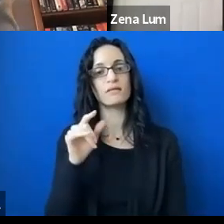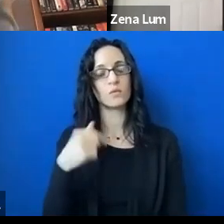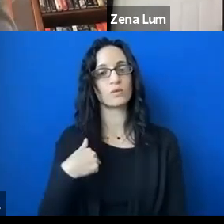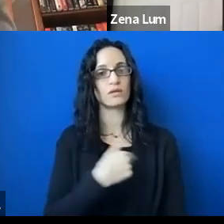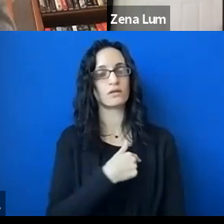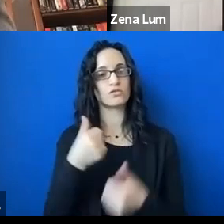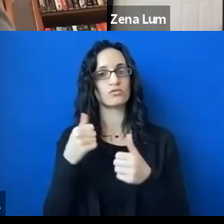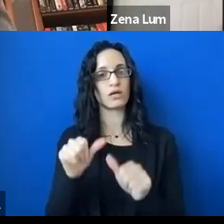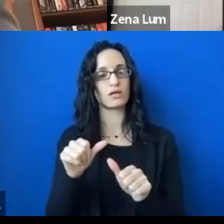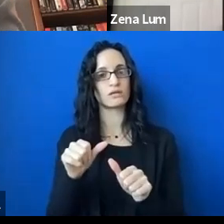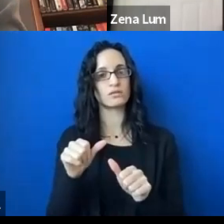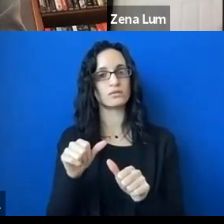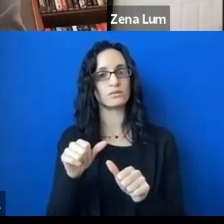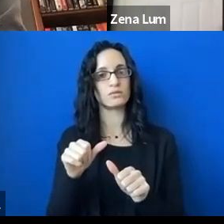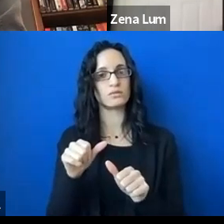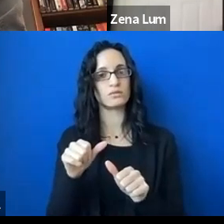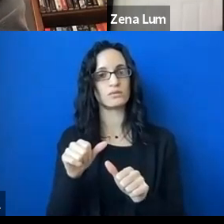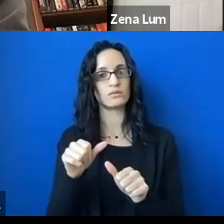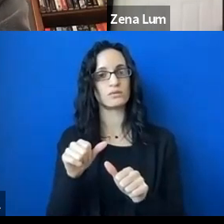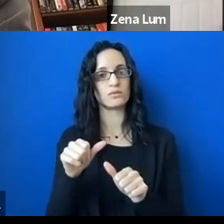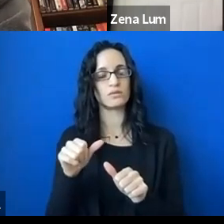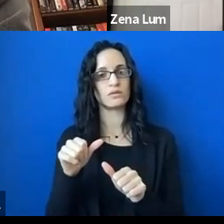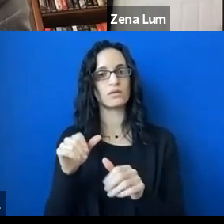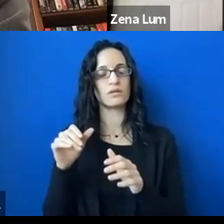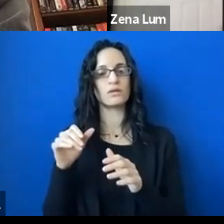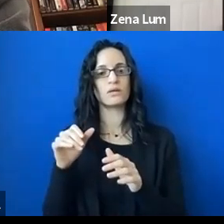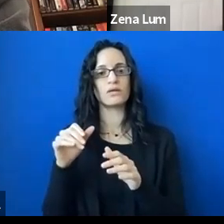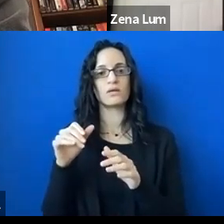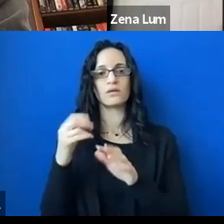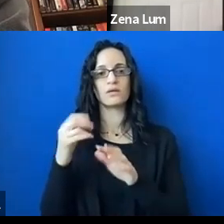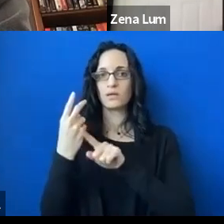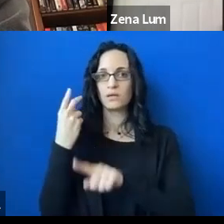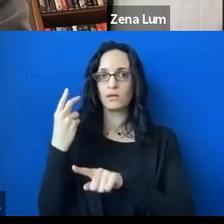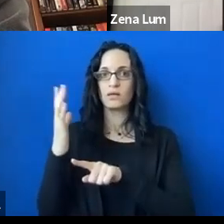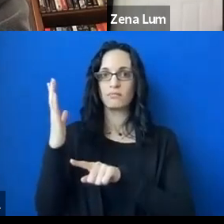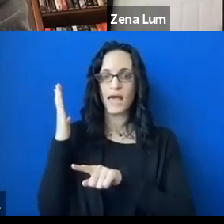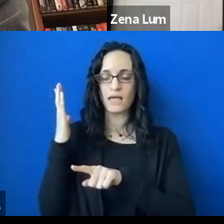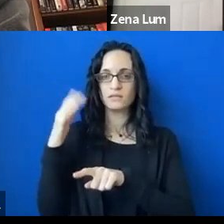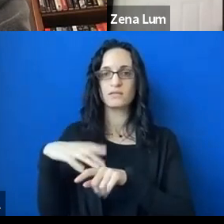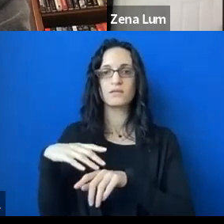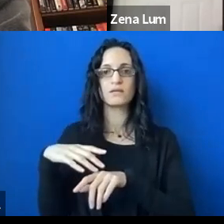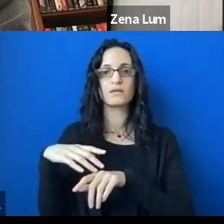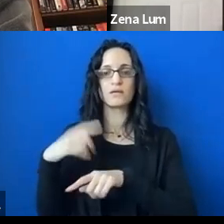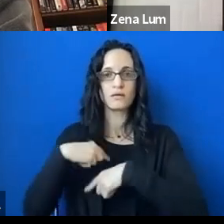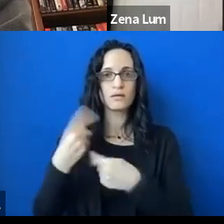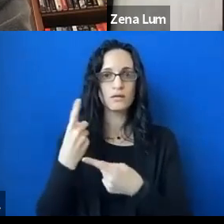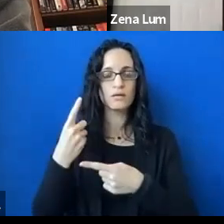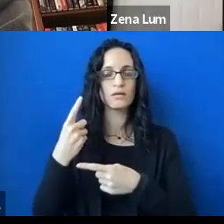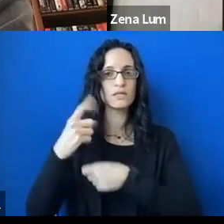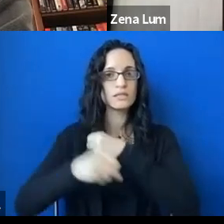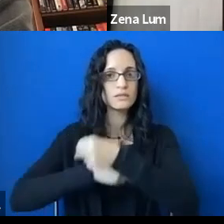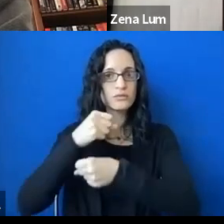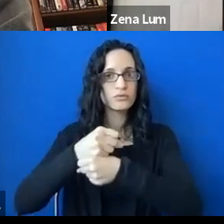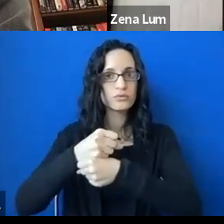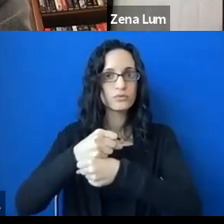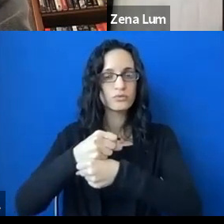go the path we're taking last year, and that means eventually, if that's a goal, why don't we just